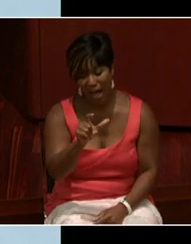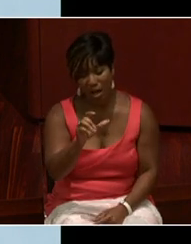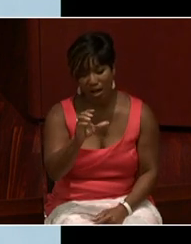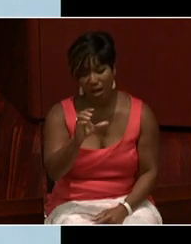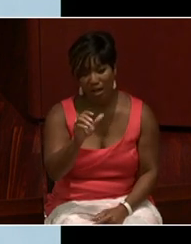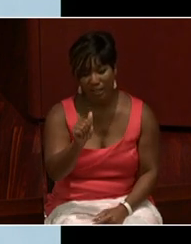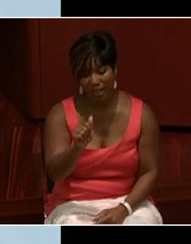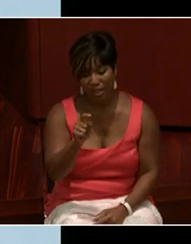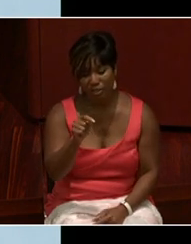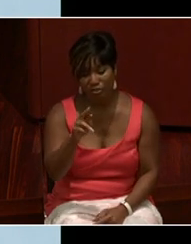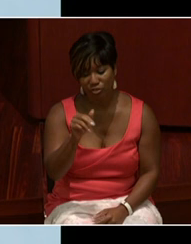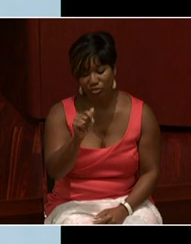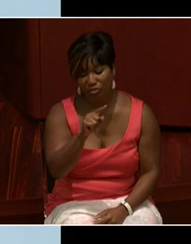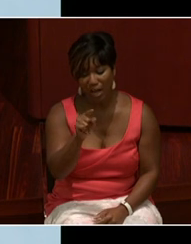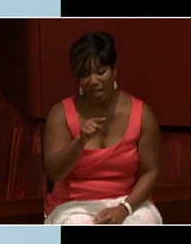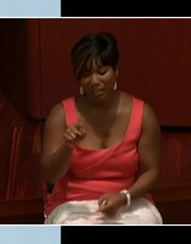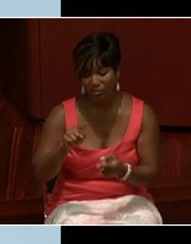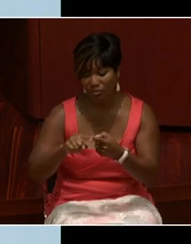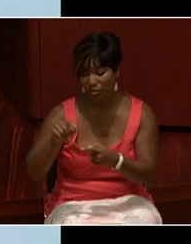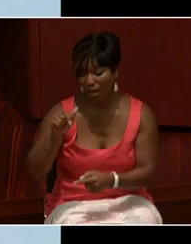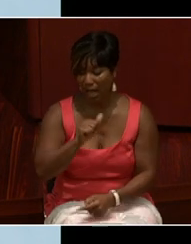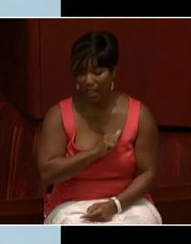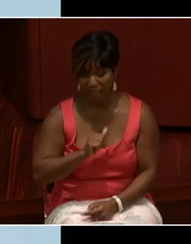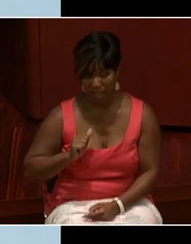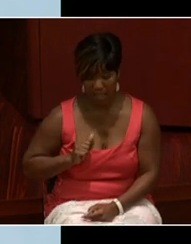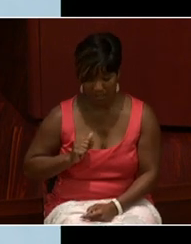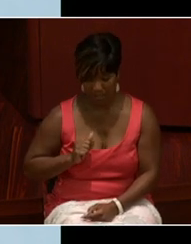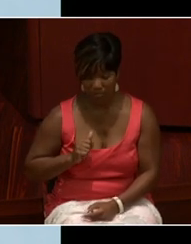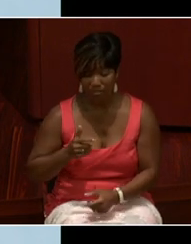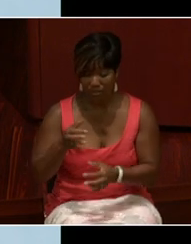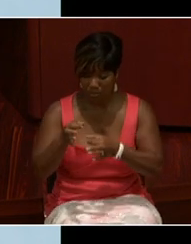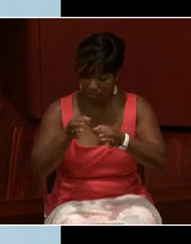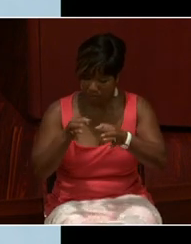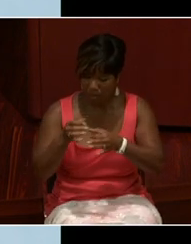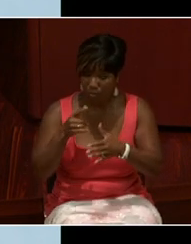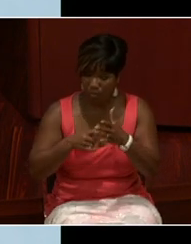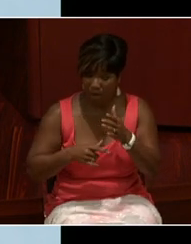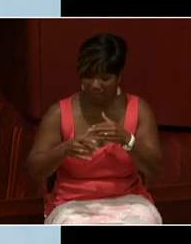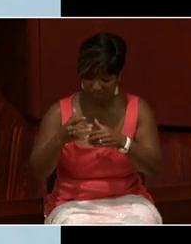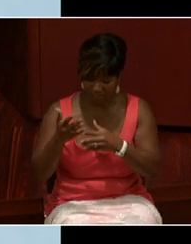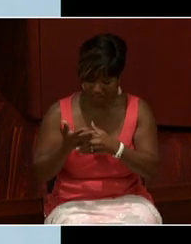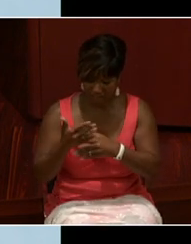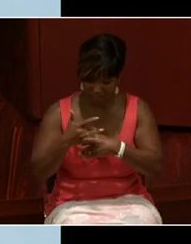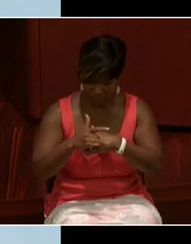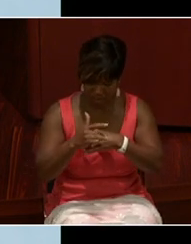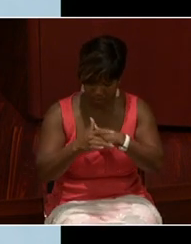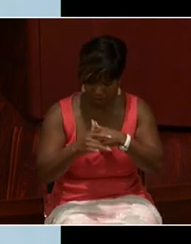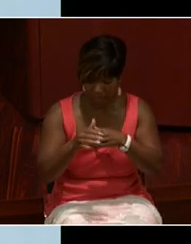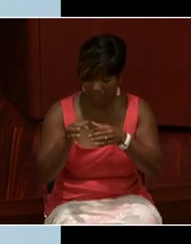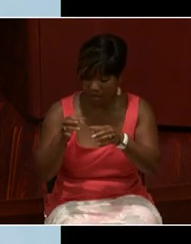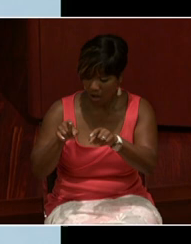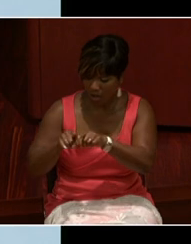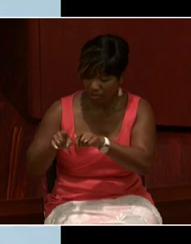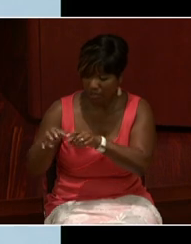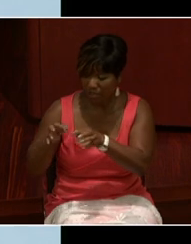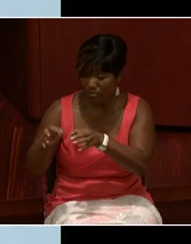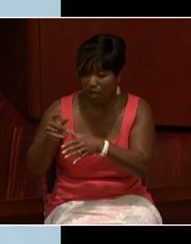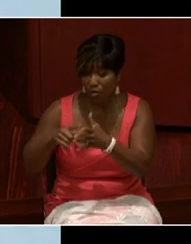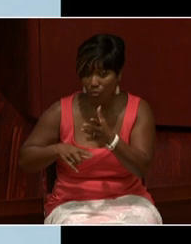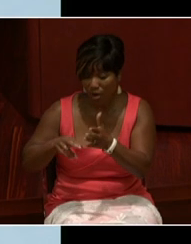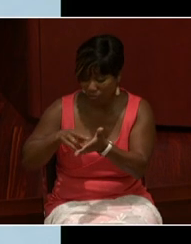us on how to locate what inmate files are available, and he will explain what a researcher can find in those